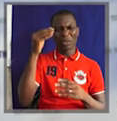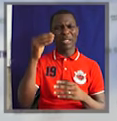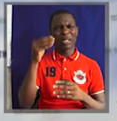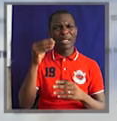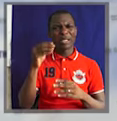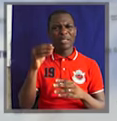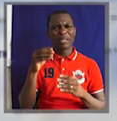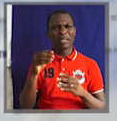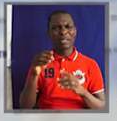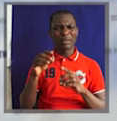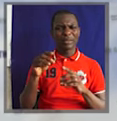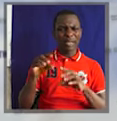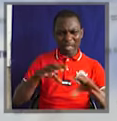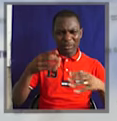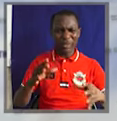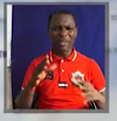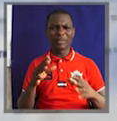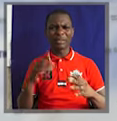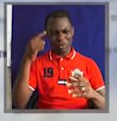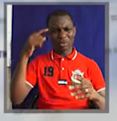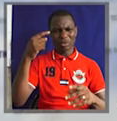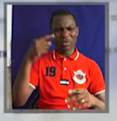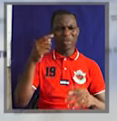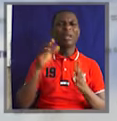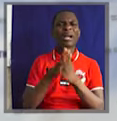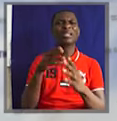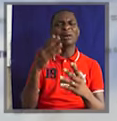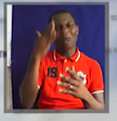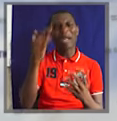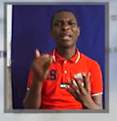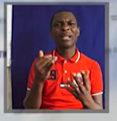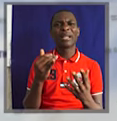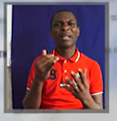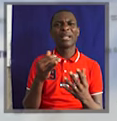na adi ami ikrano asi anesai. Ne fare by any day.